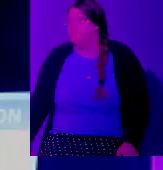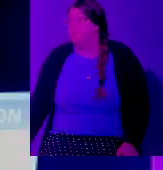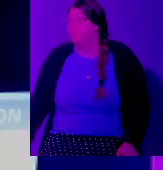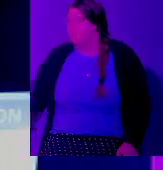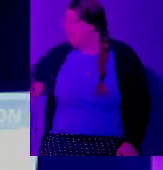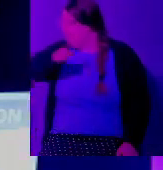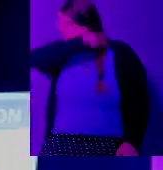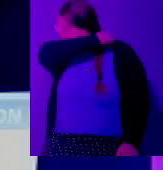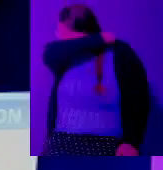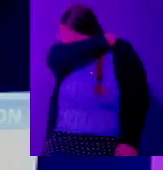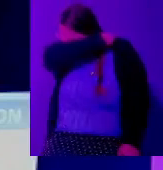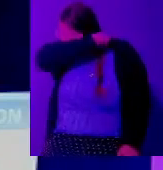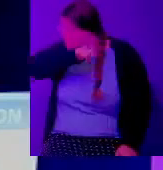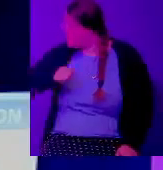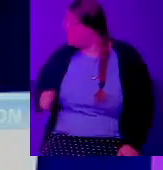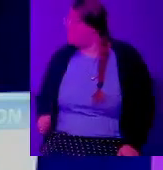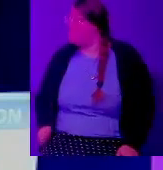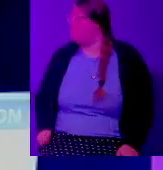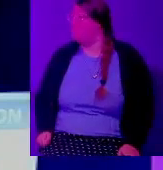Thank you.